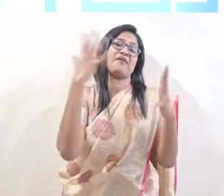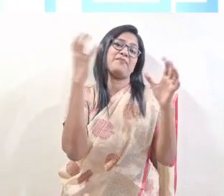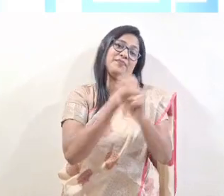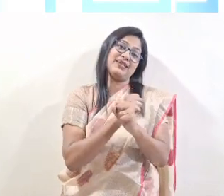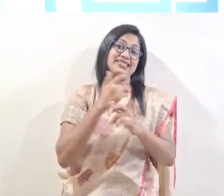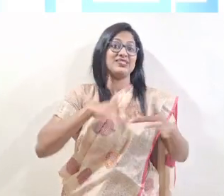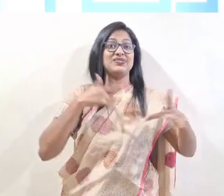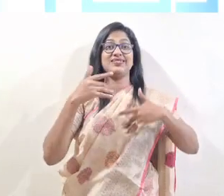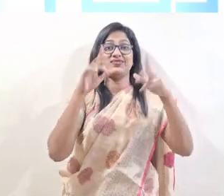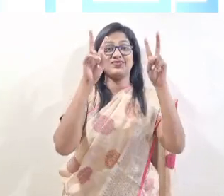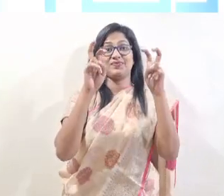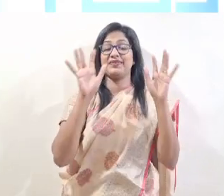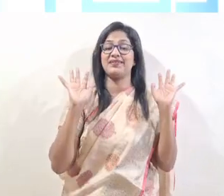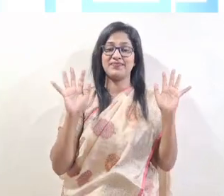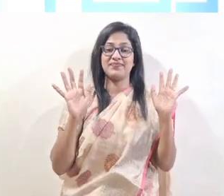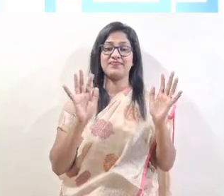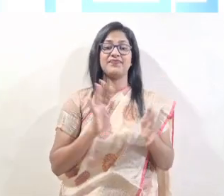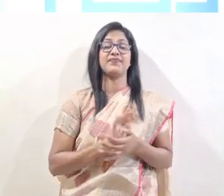interesting.